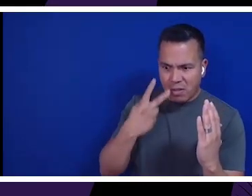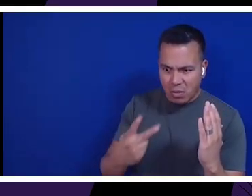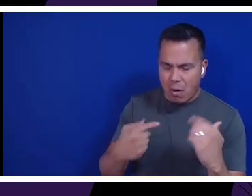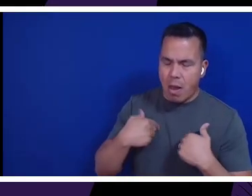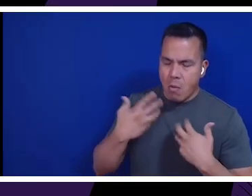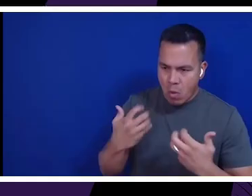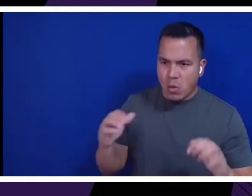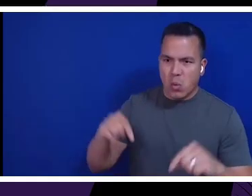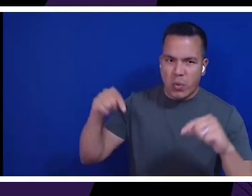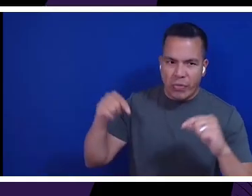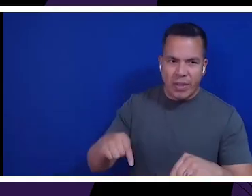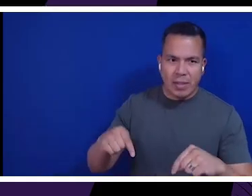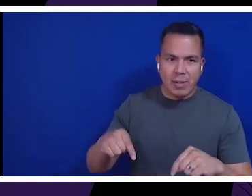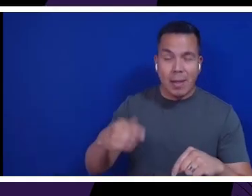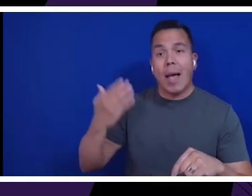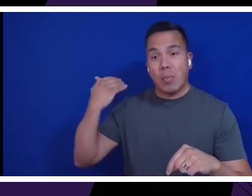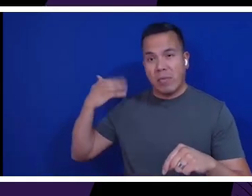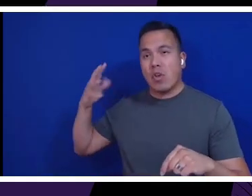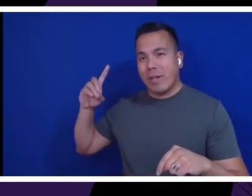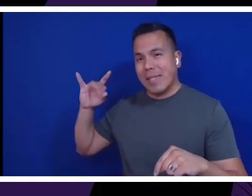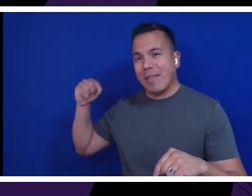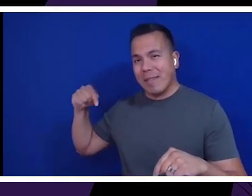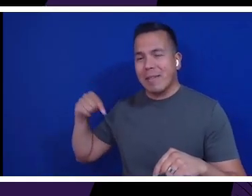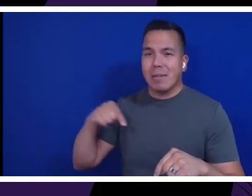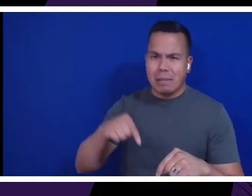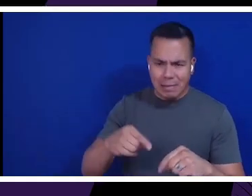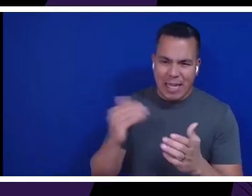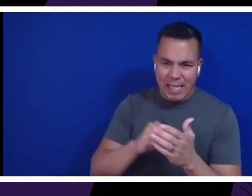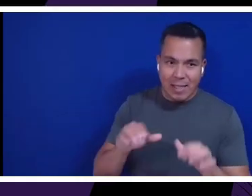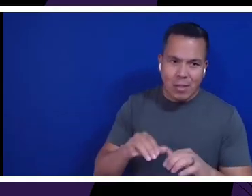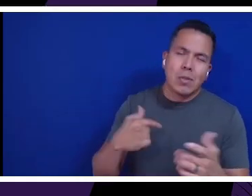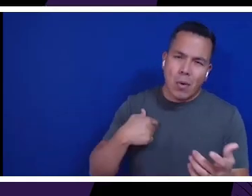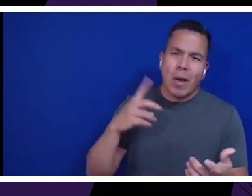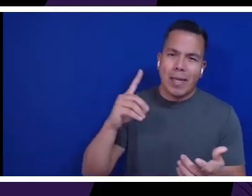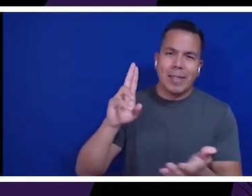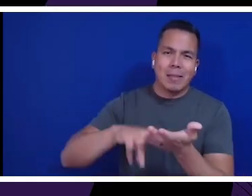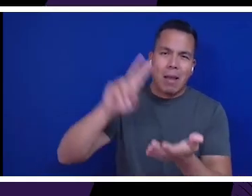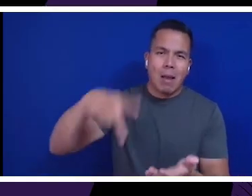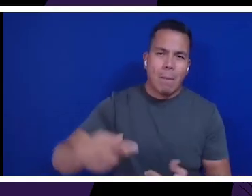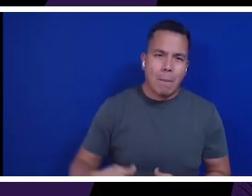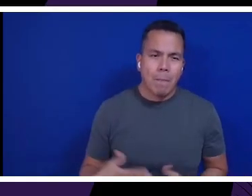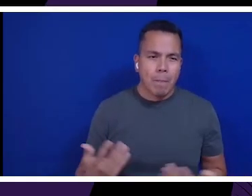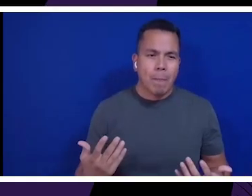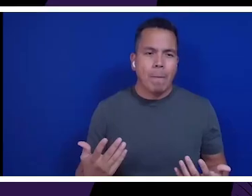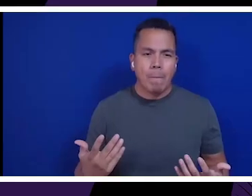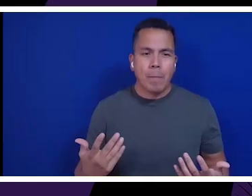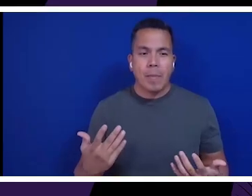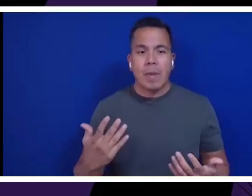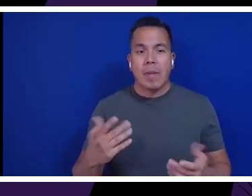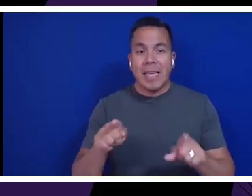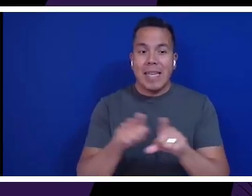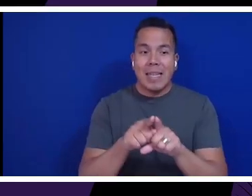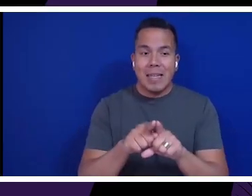do, which I previously also did, and this is something I want to do. So I initially just signed up as long as the future scope is